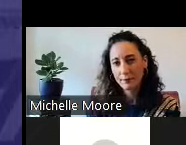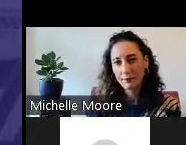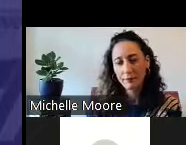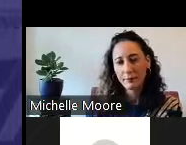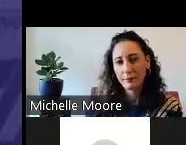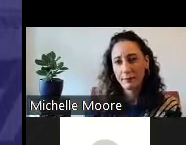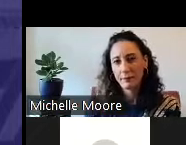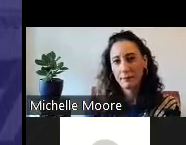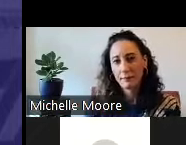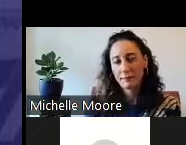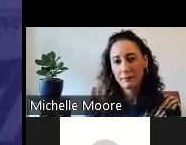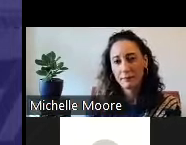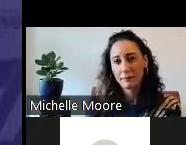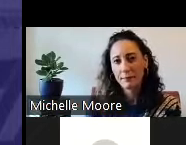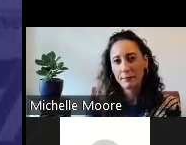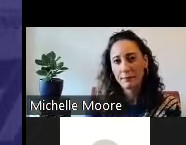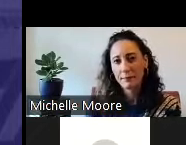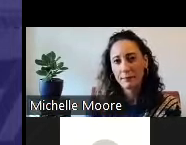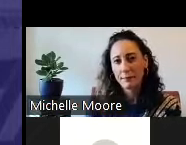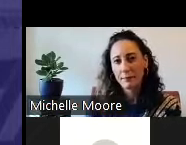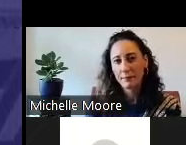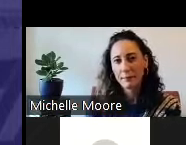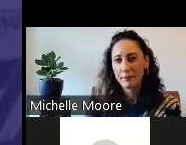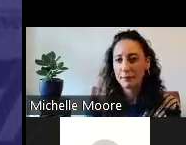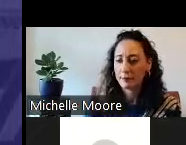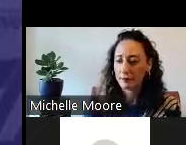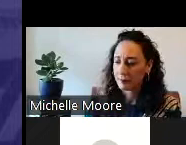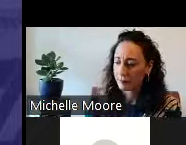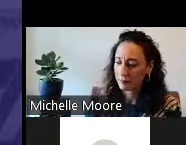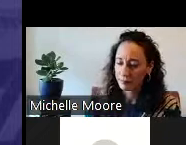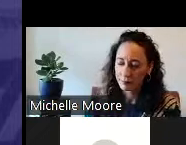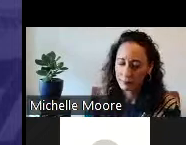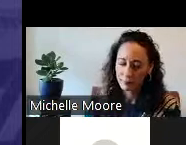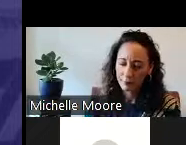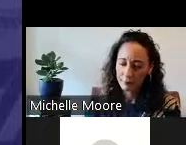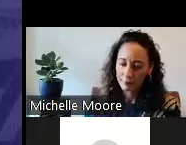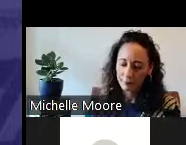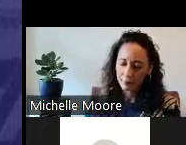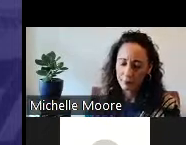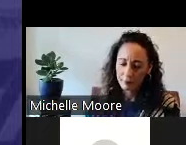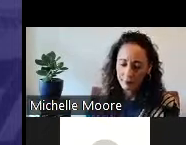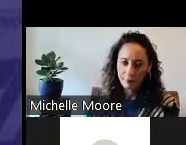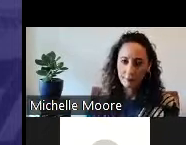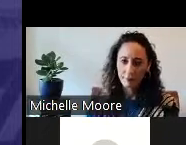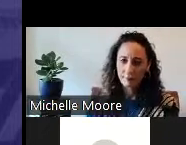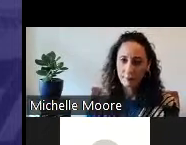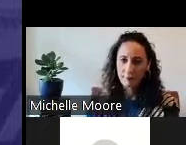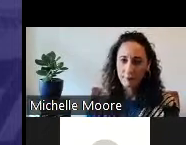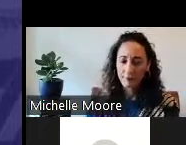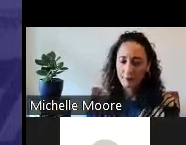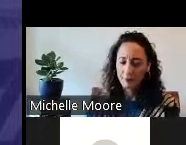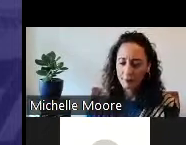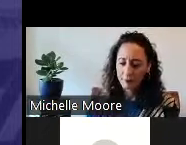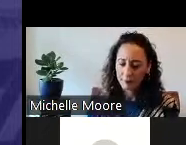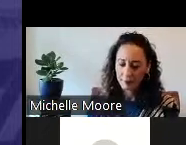we've ever been. But we won't get this right on our own, and we need help from you to achieve our goal of